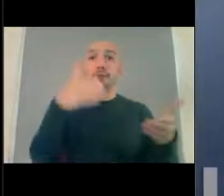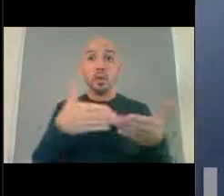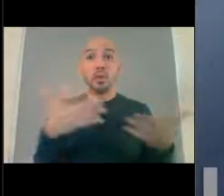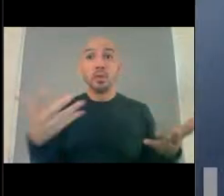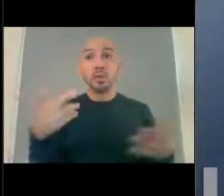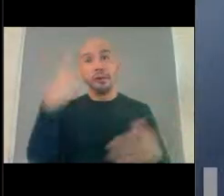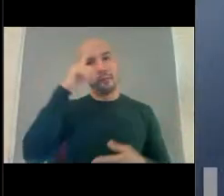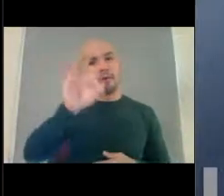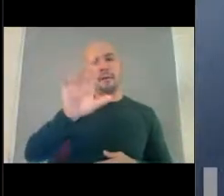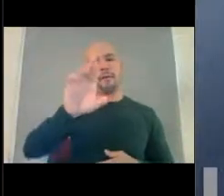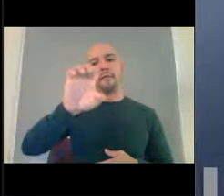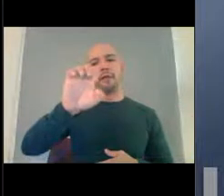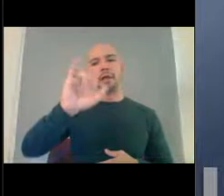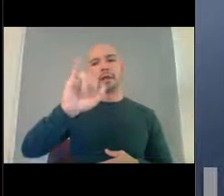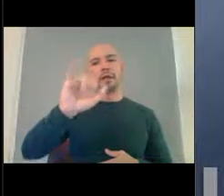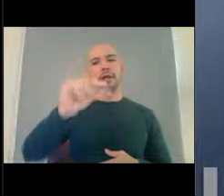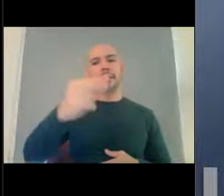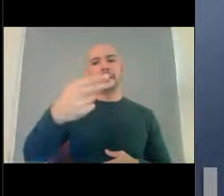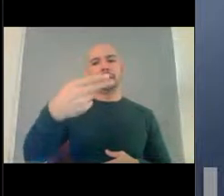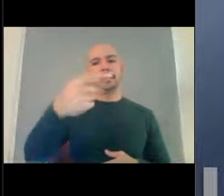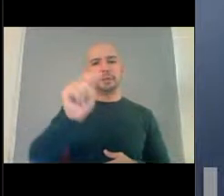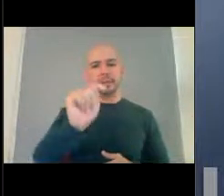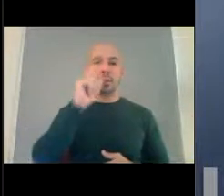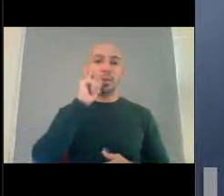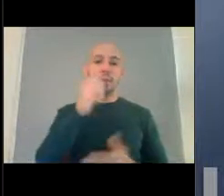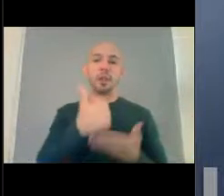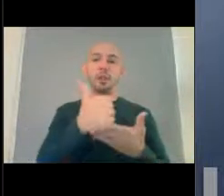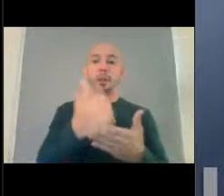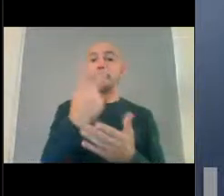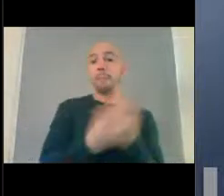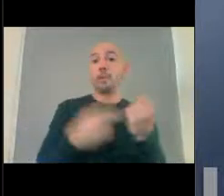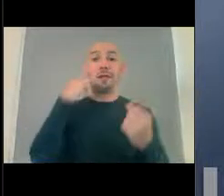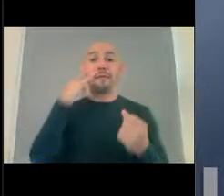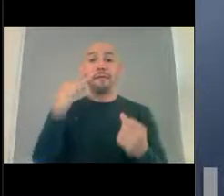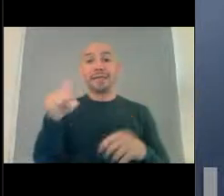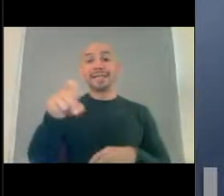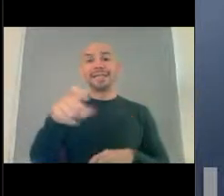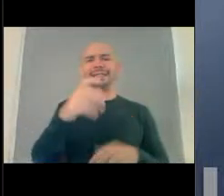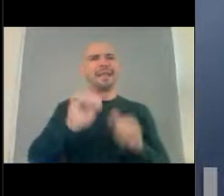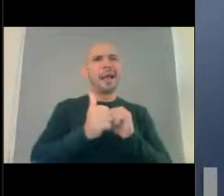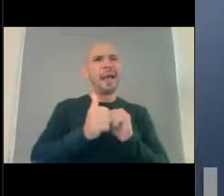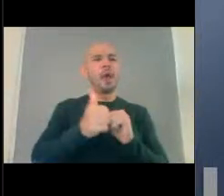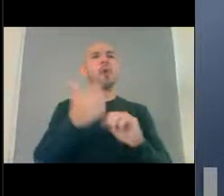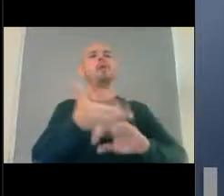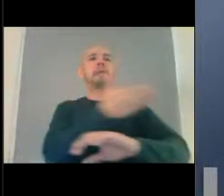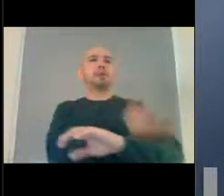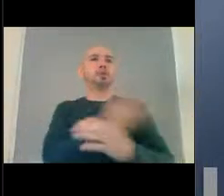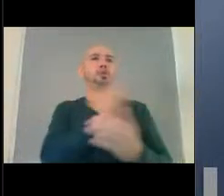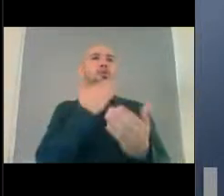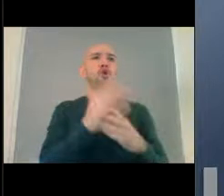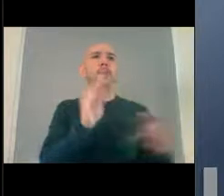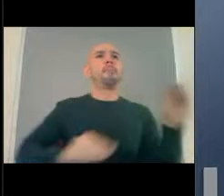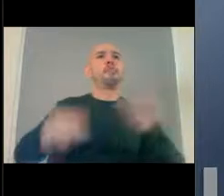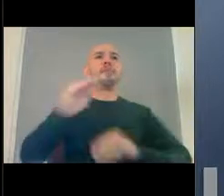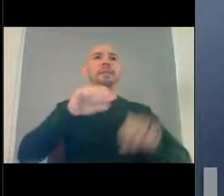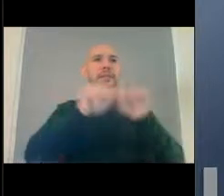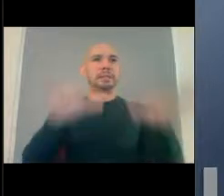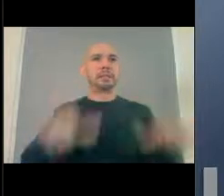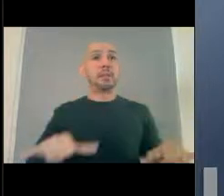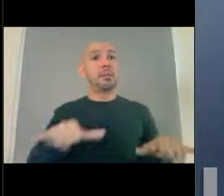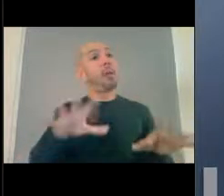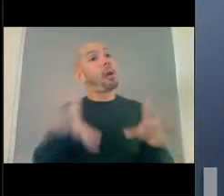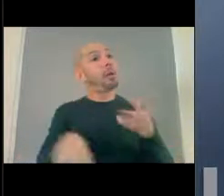both funding programs will serve california's complex transportation needs by enhancing good movement systems in addition to